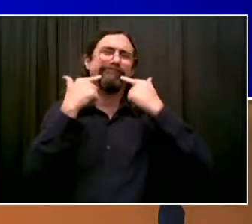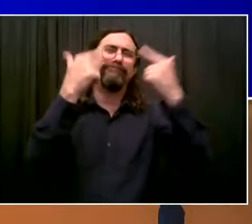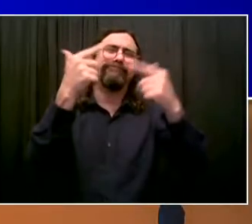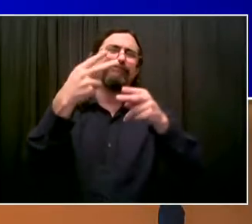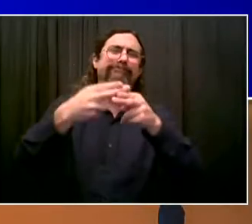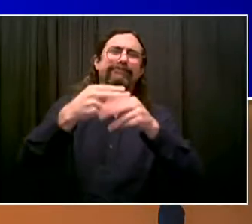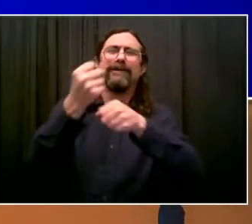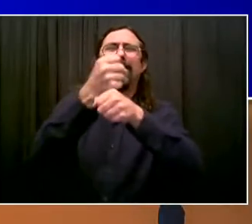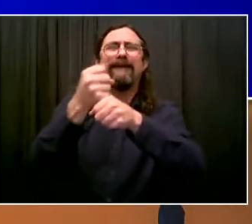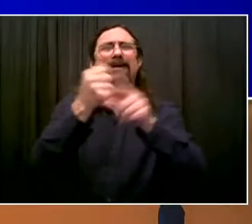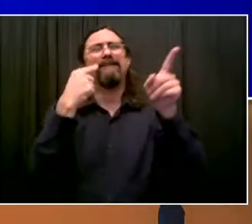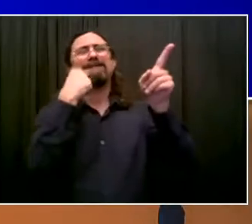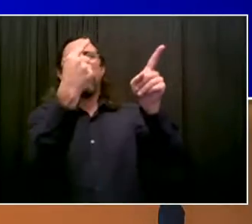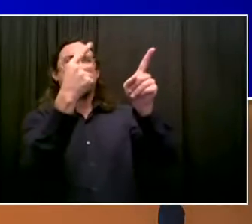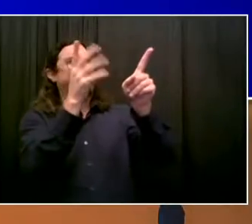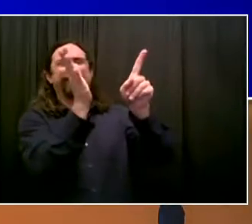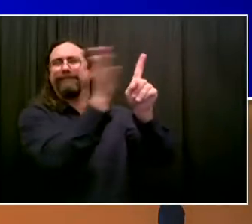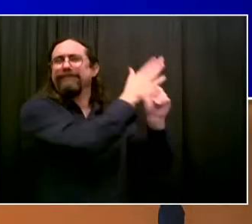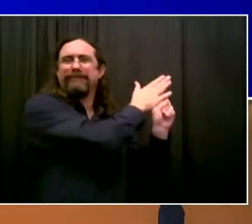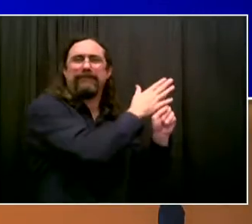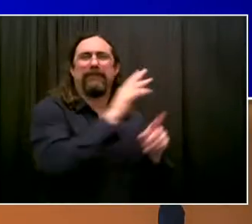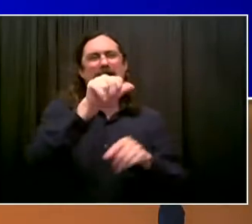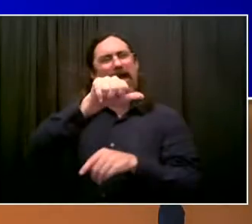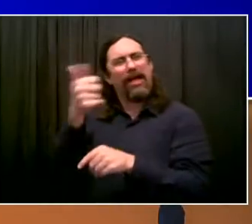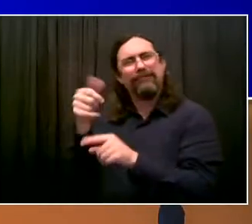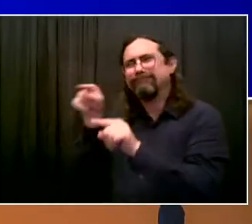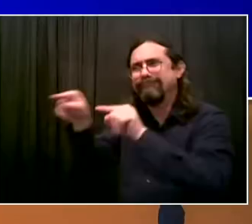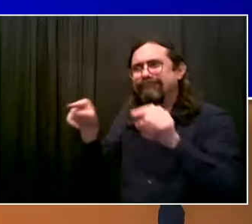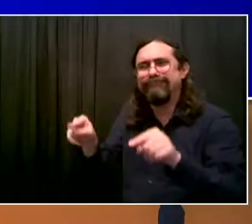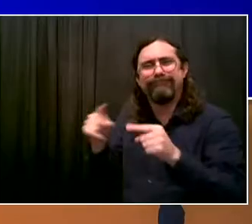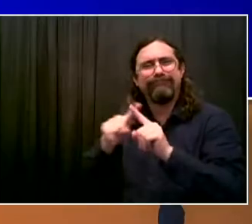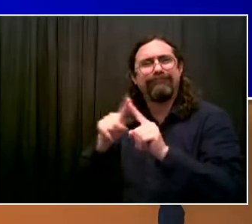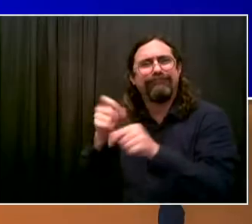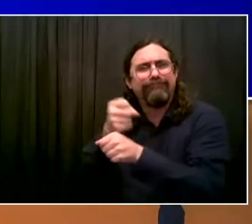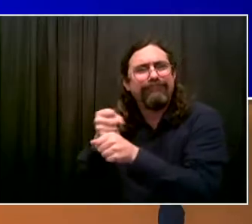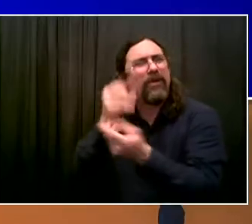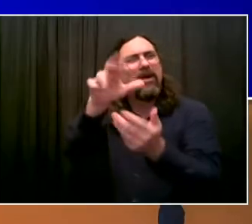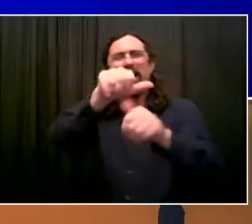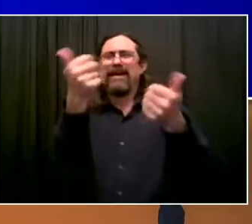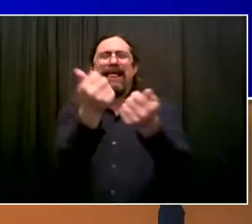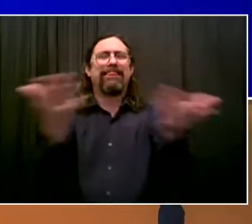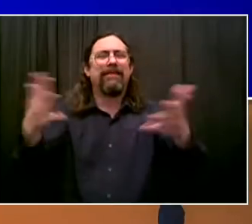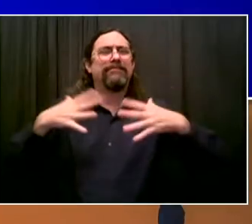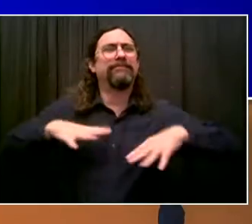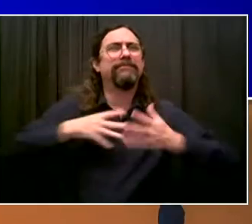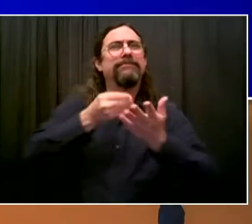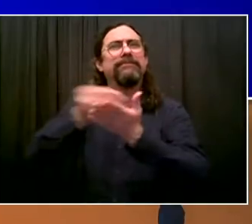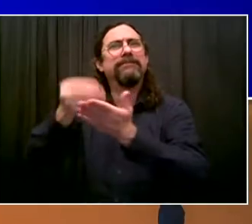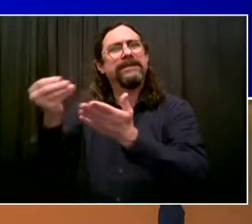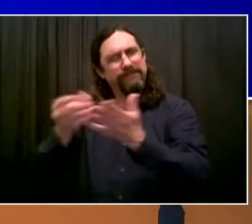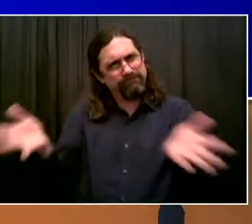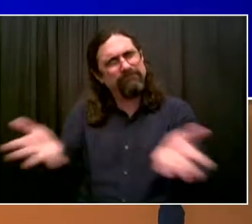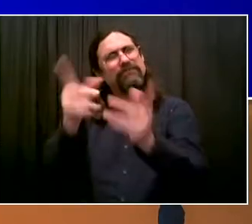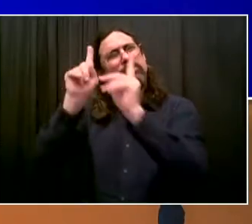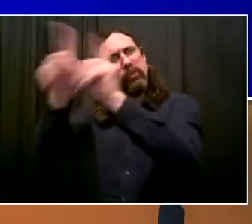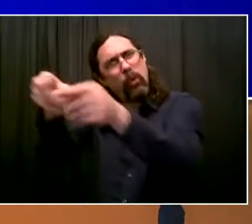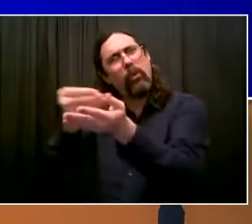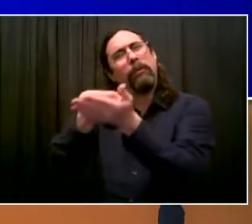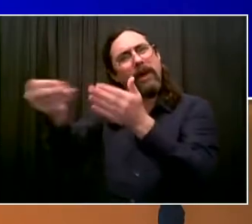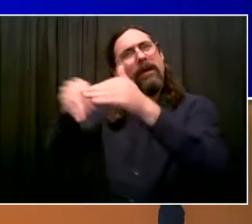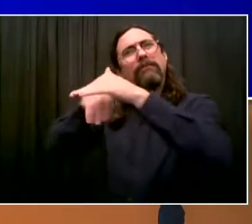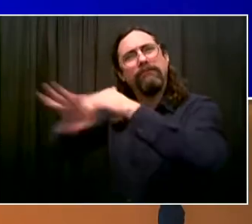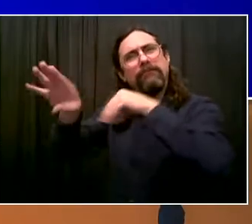you know, it's about the human beings of the city, it's about the people of New York, it's about bringing back our lives, our